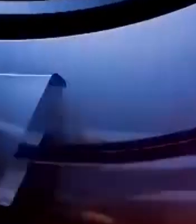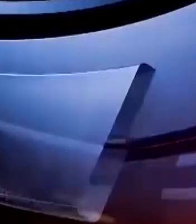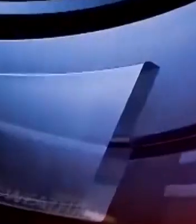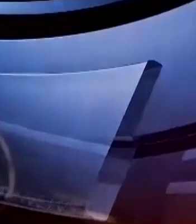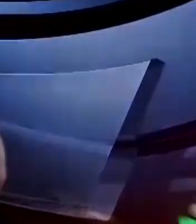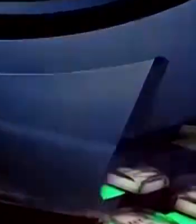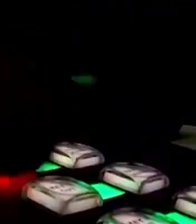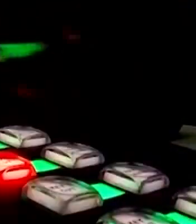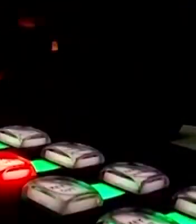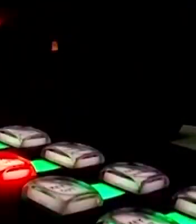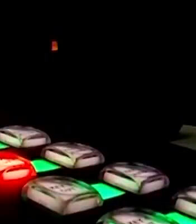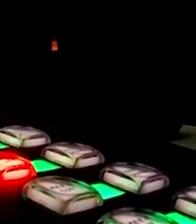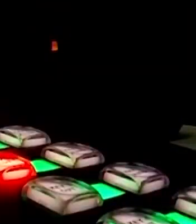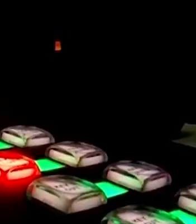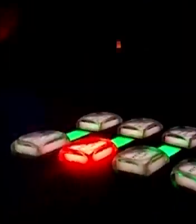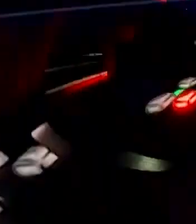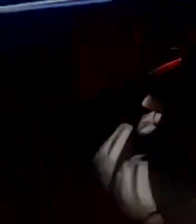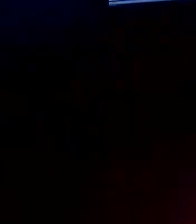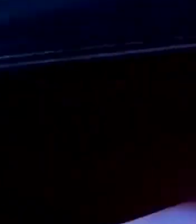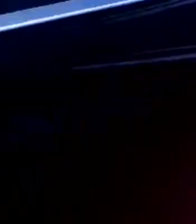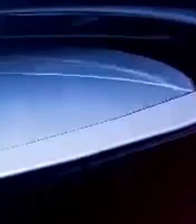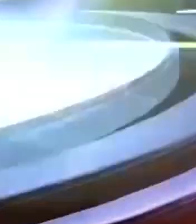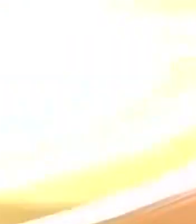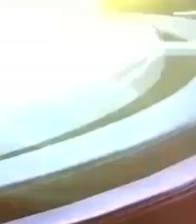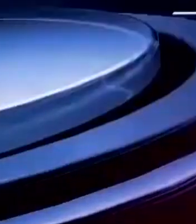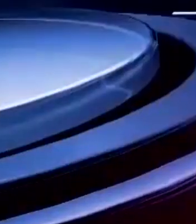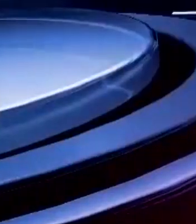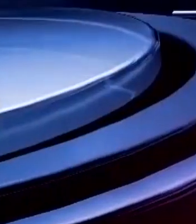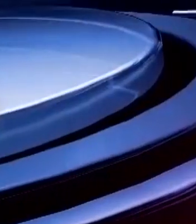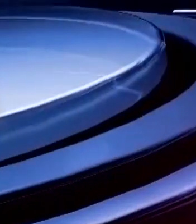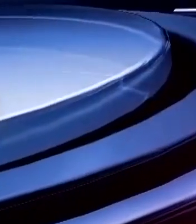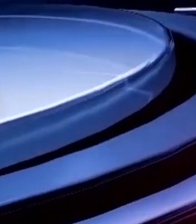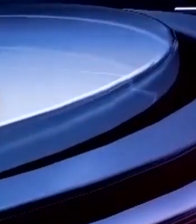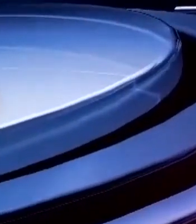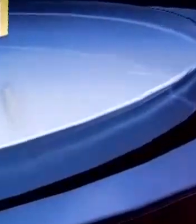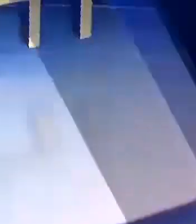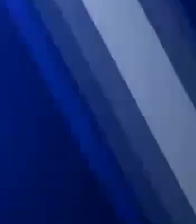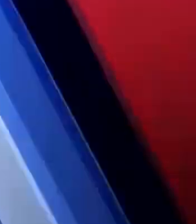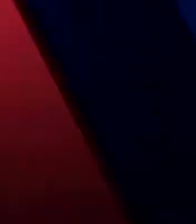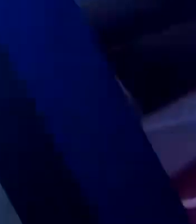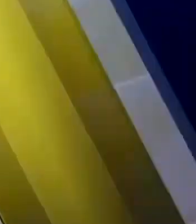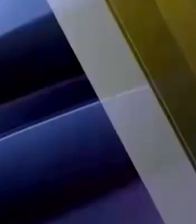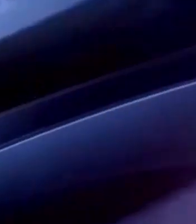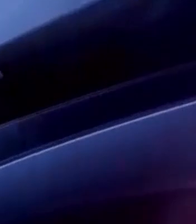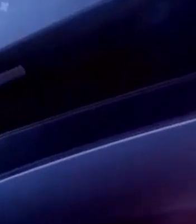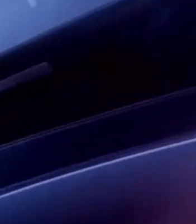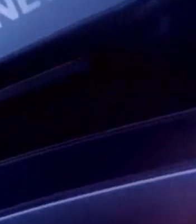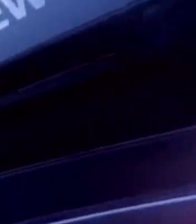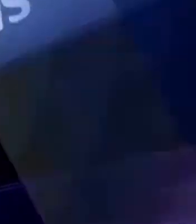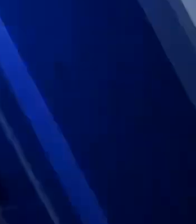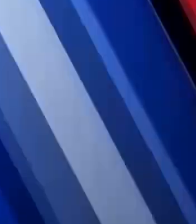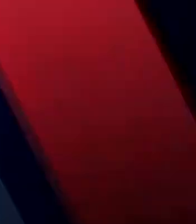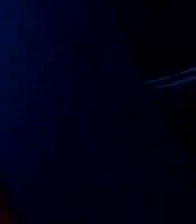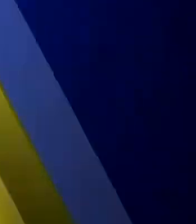Broadcasting from our studios in the Pine St. Michael, this is CBC News Night, starting now.